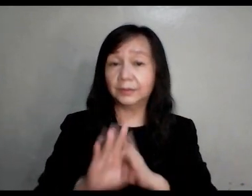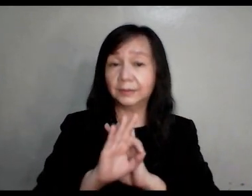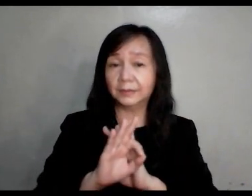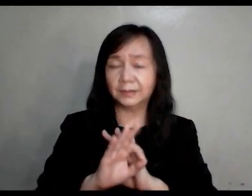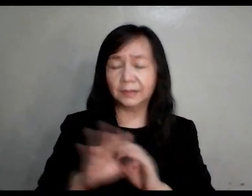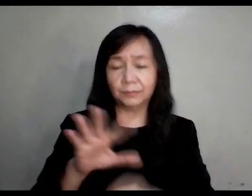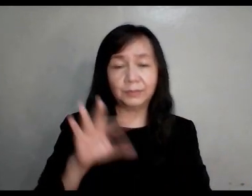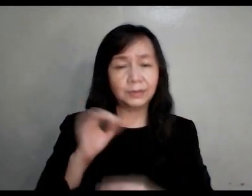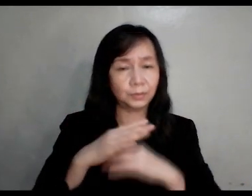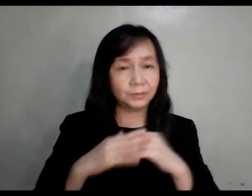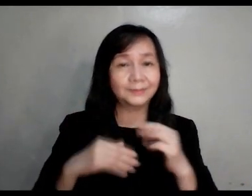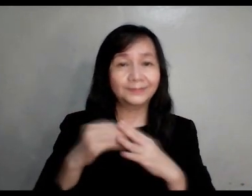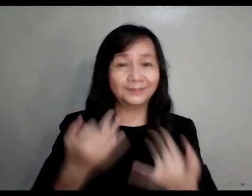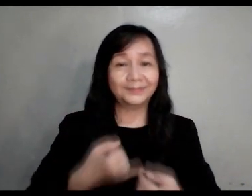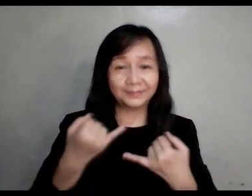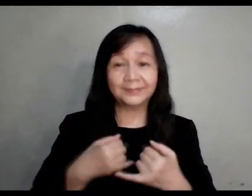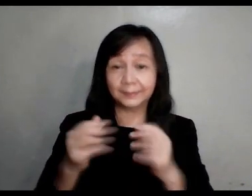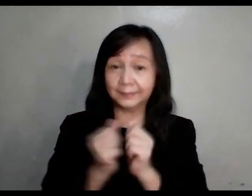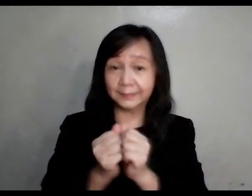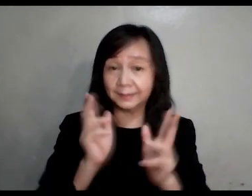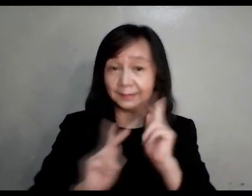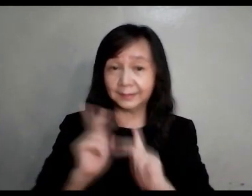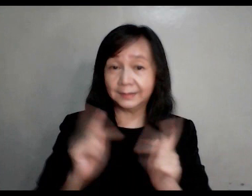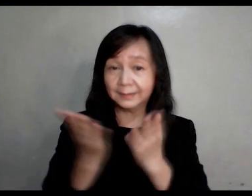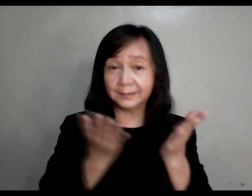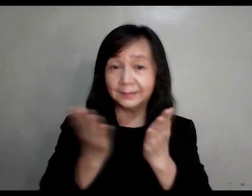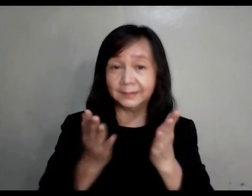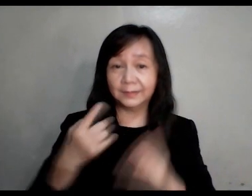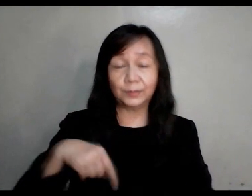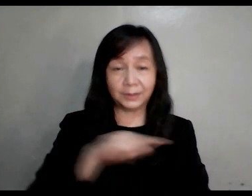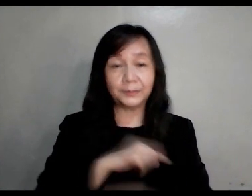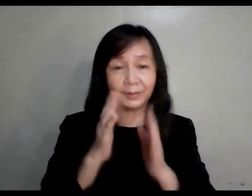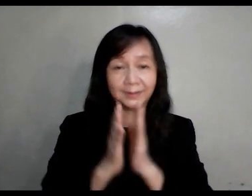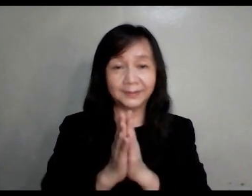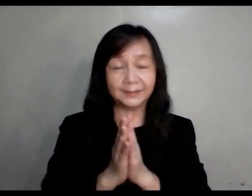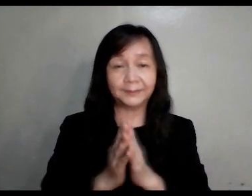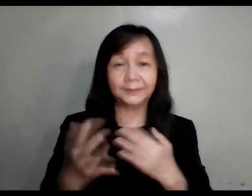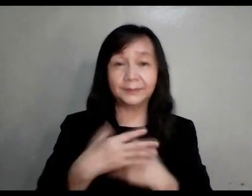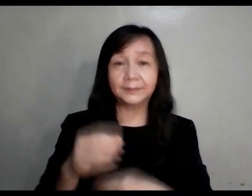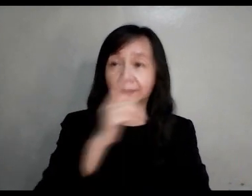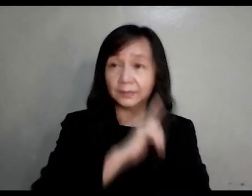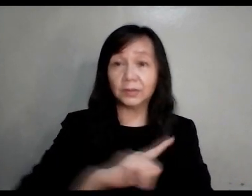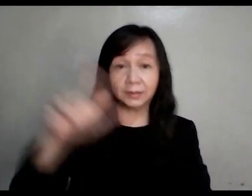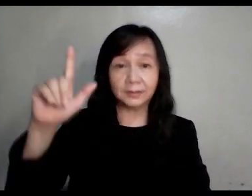fear, and find consolation and joy amid the people they are serving. We pray.